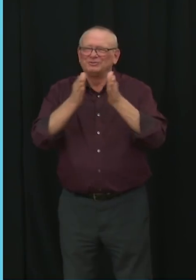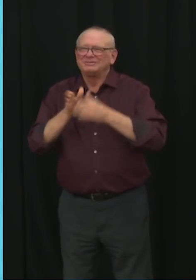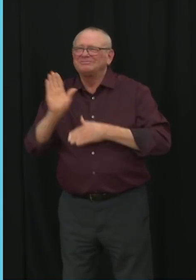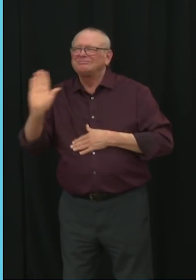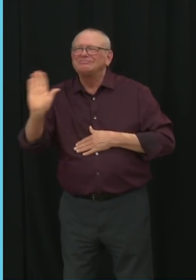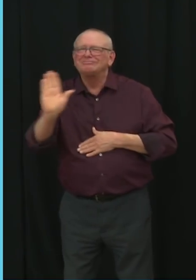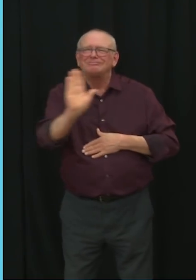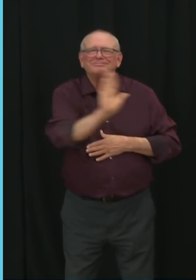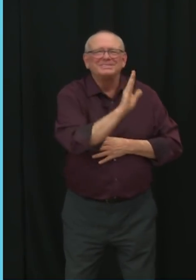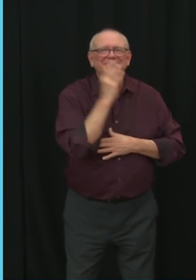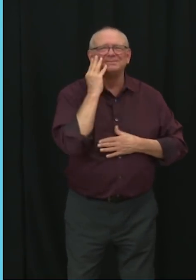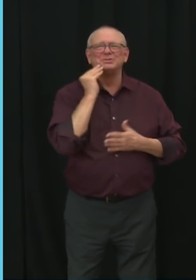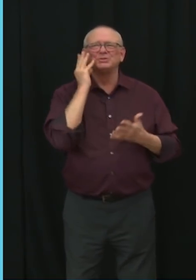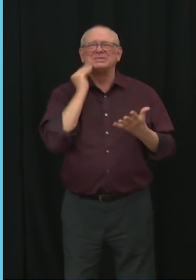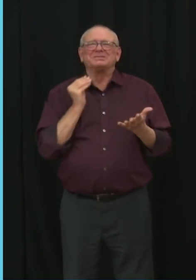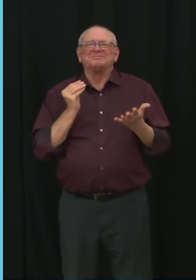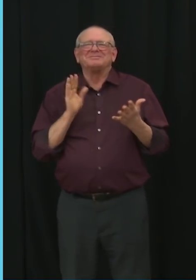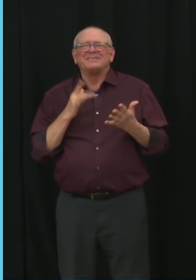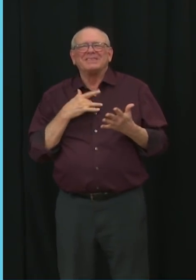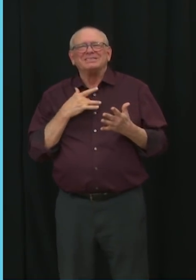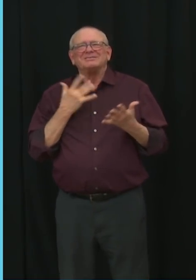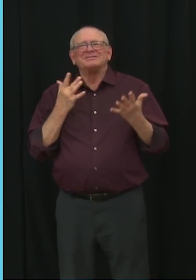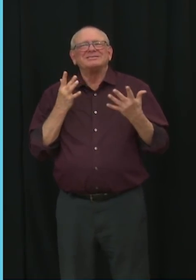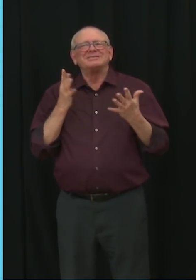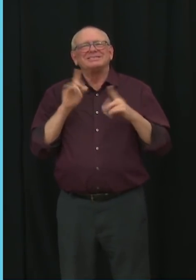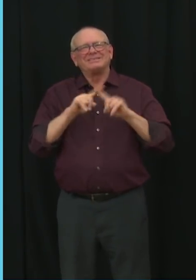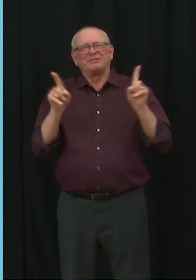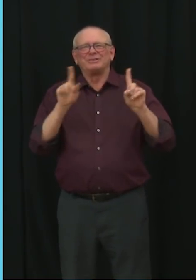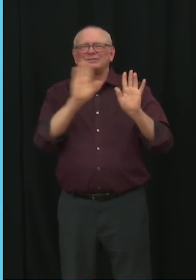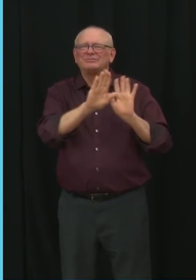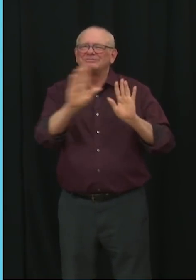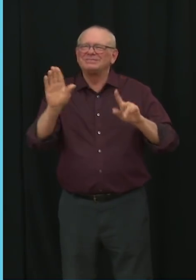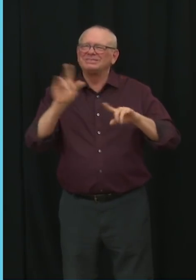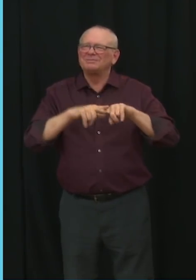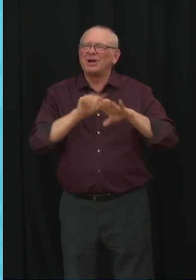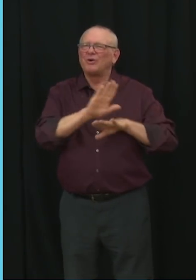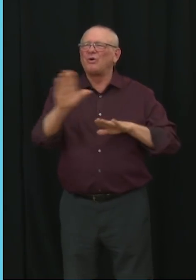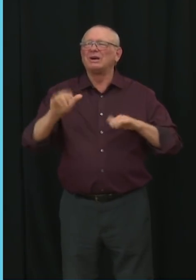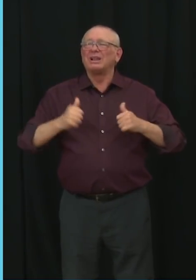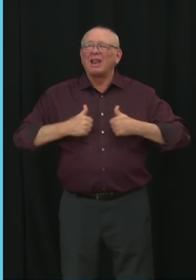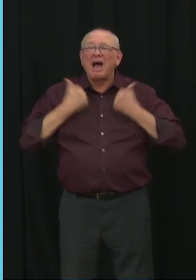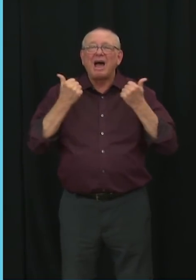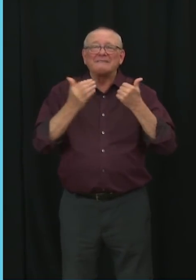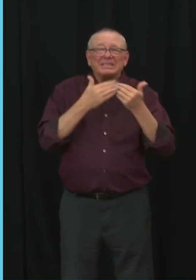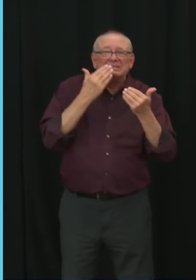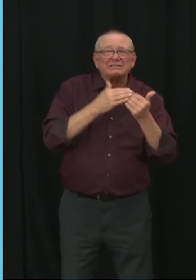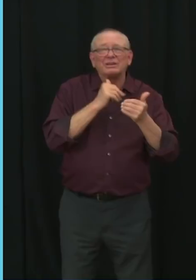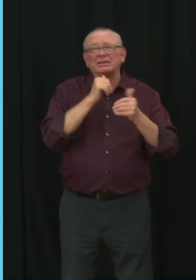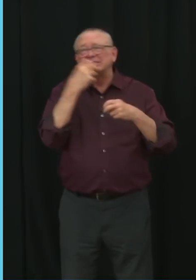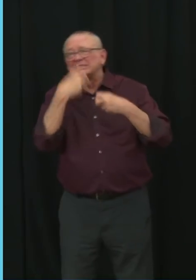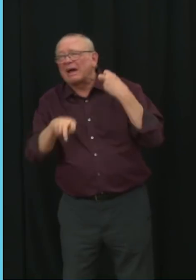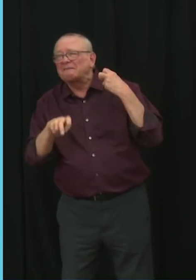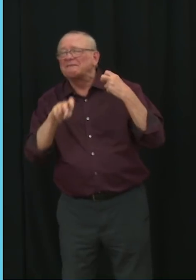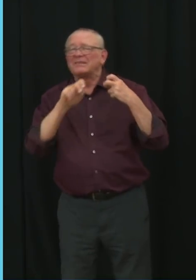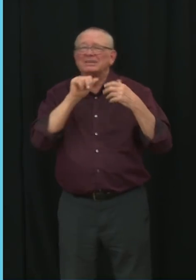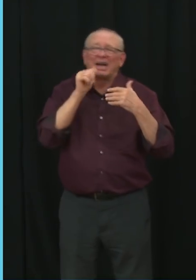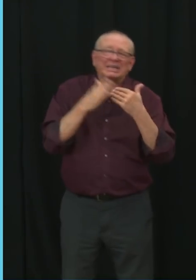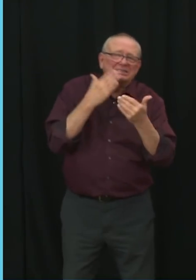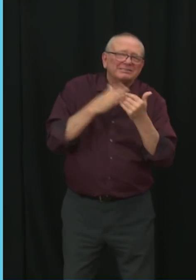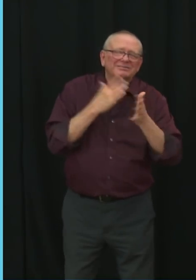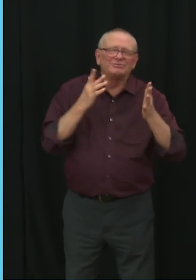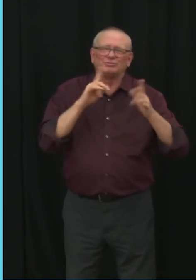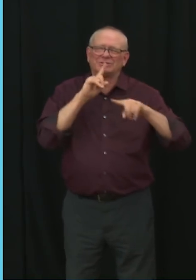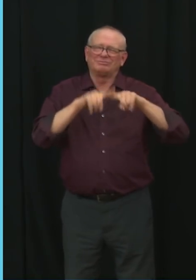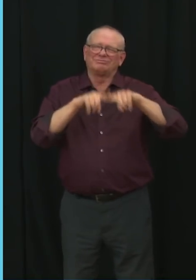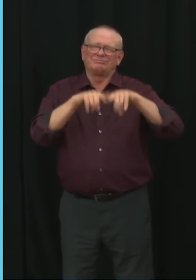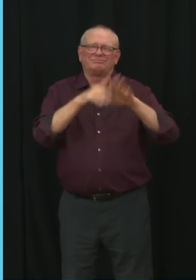has been unique, depending on the challenges they have faced. COVID risk to individuals and the population is not